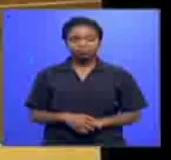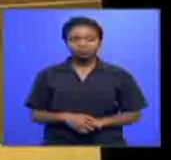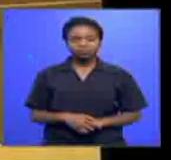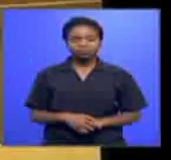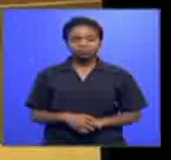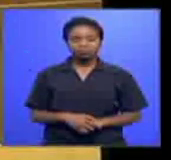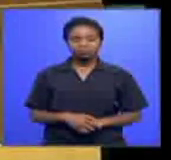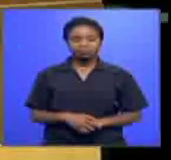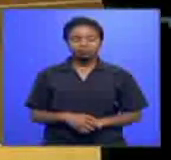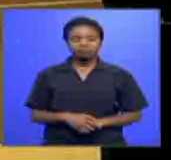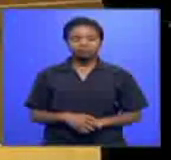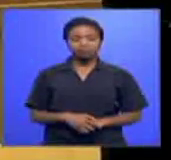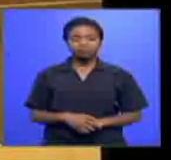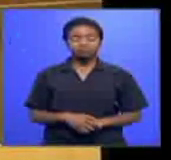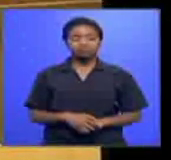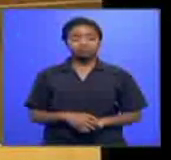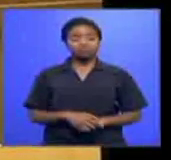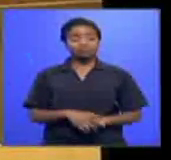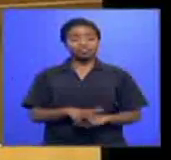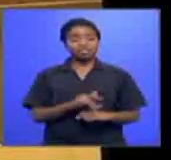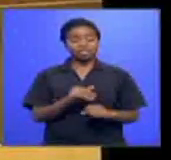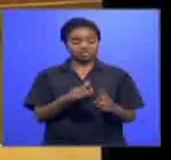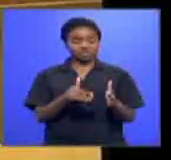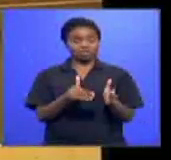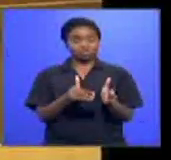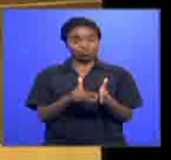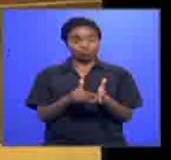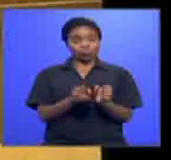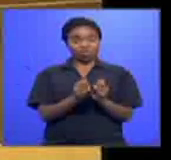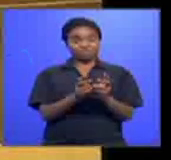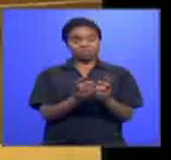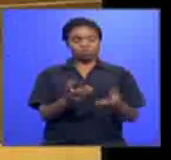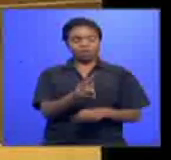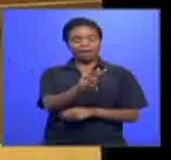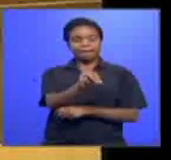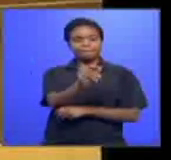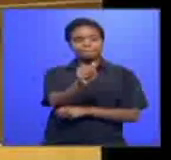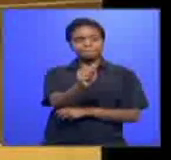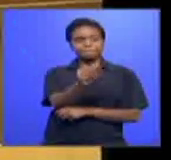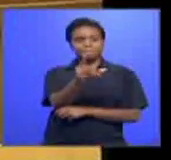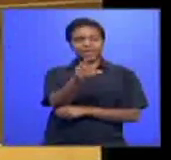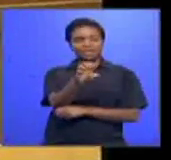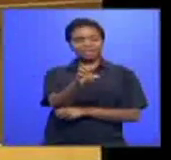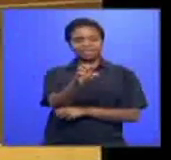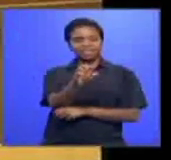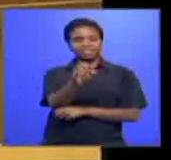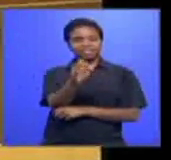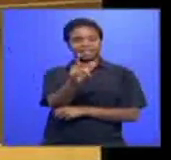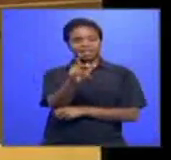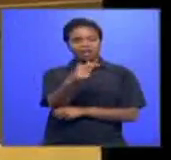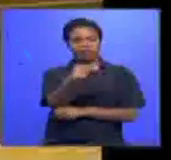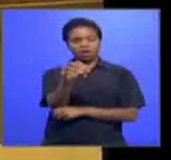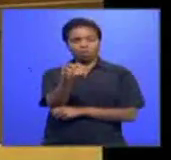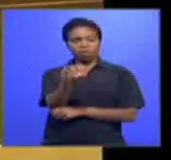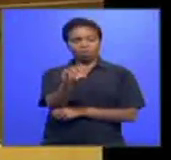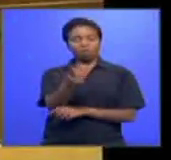and top grade 12 learner, Miss Madikheto Komane from